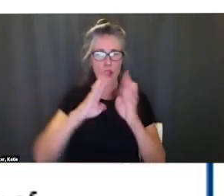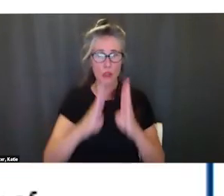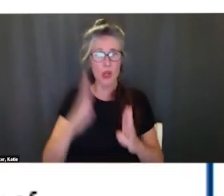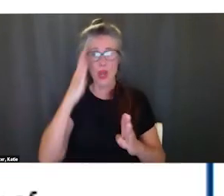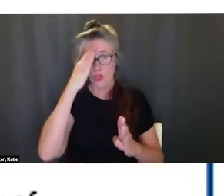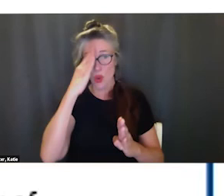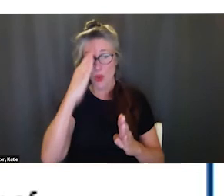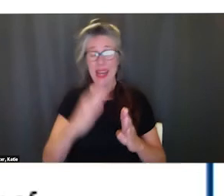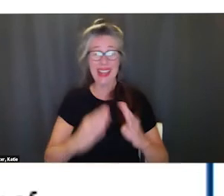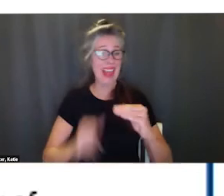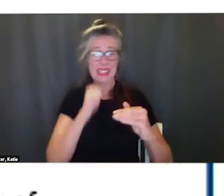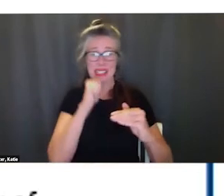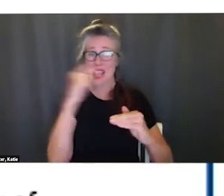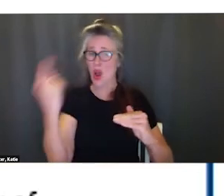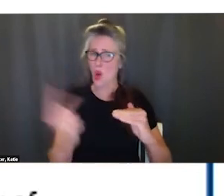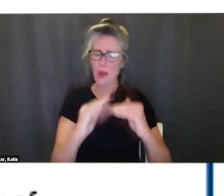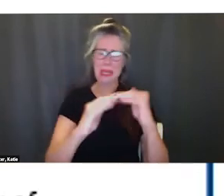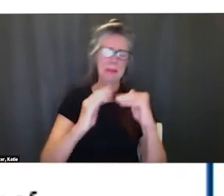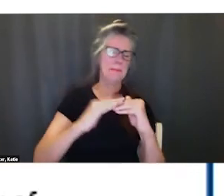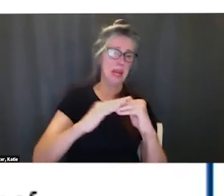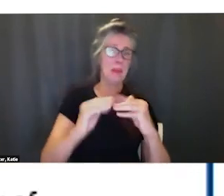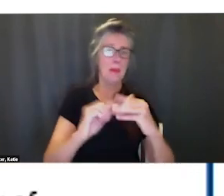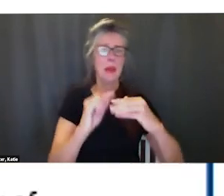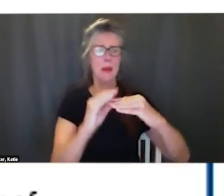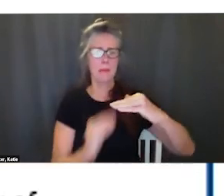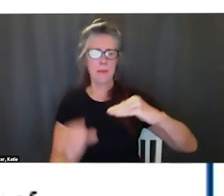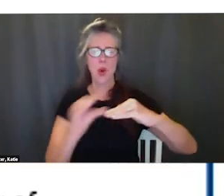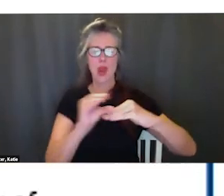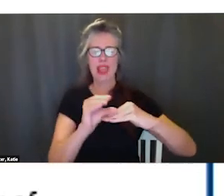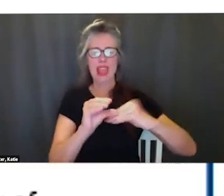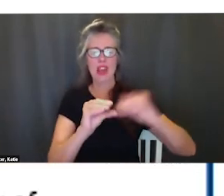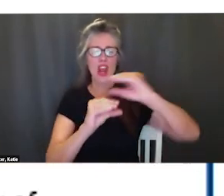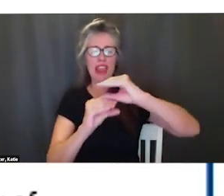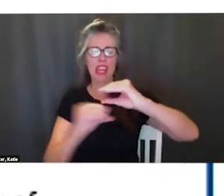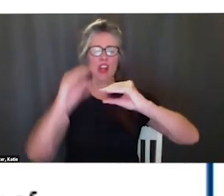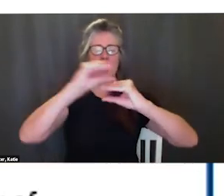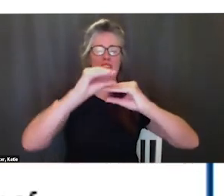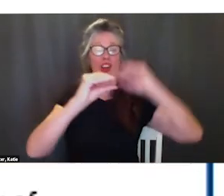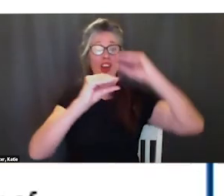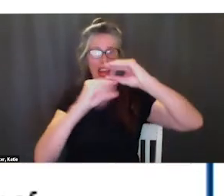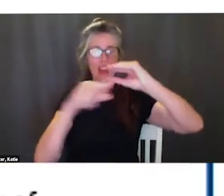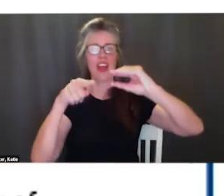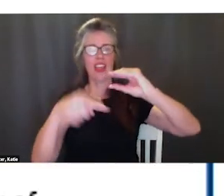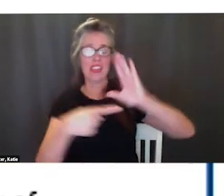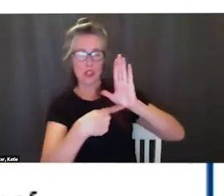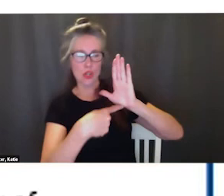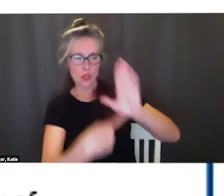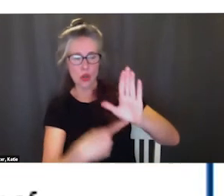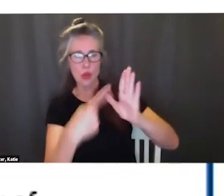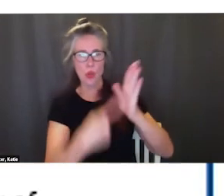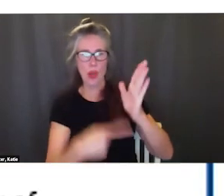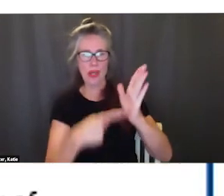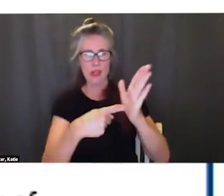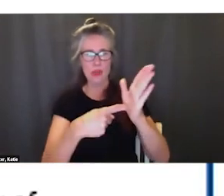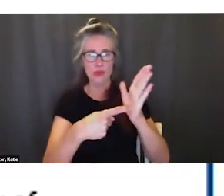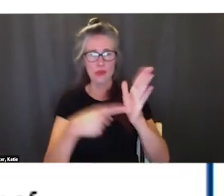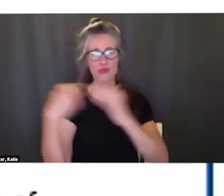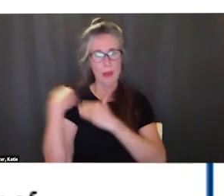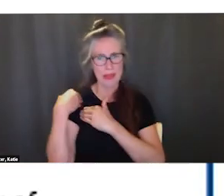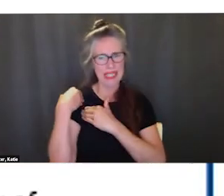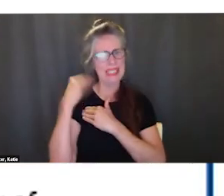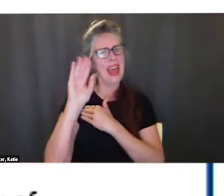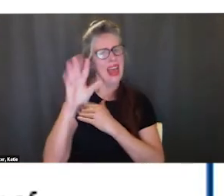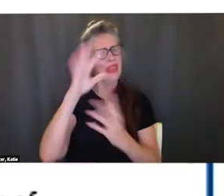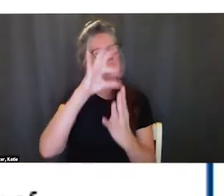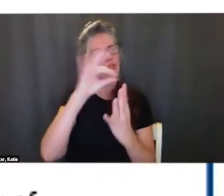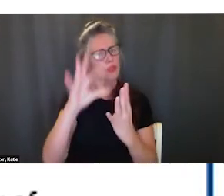layer beyond what's minimally required, it's important to remember that what it represents for students is their choices upon